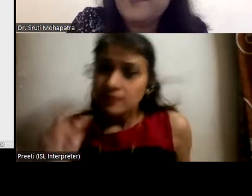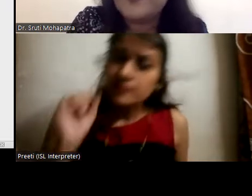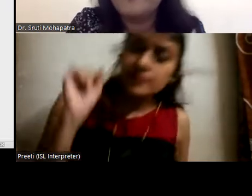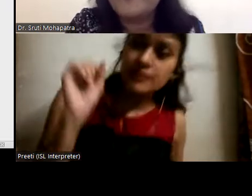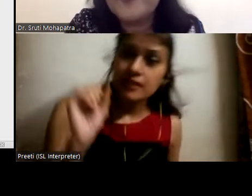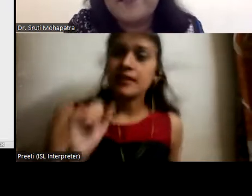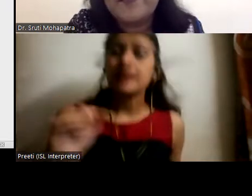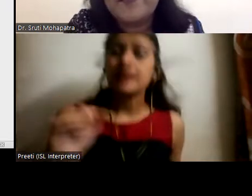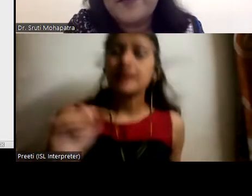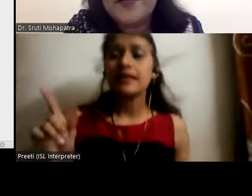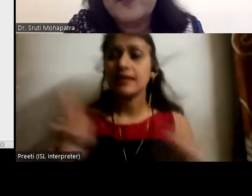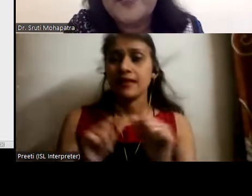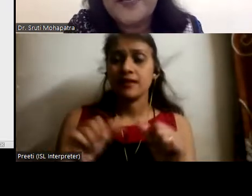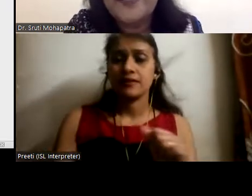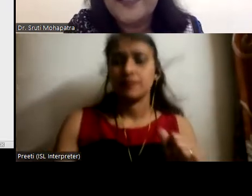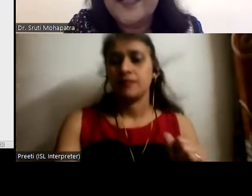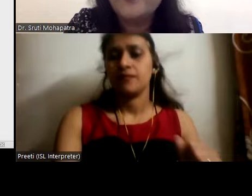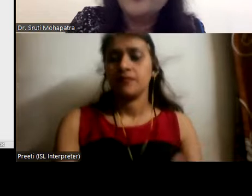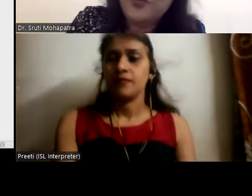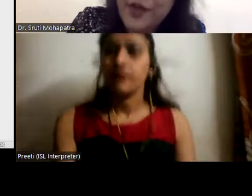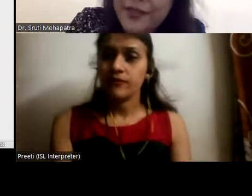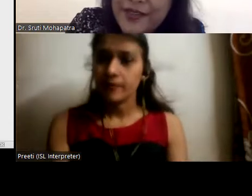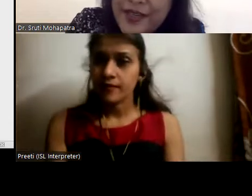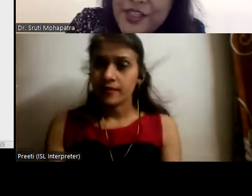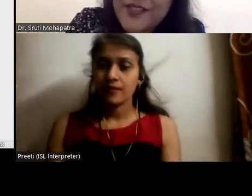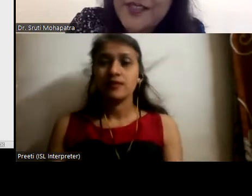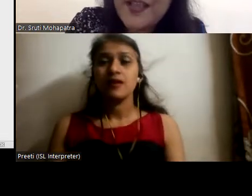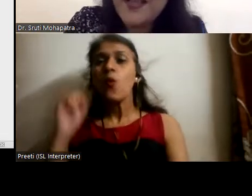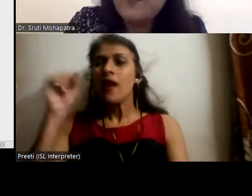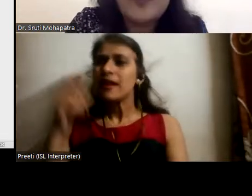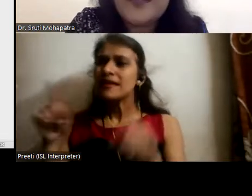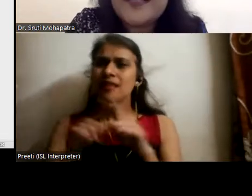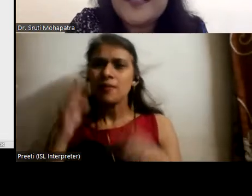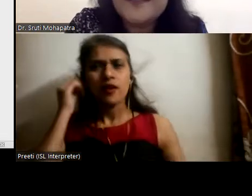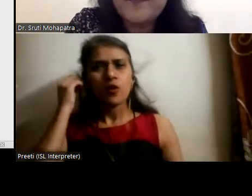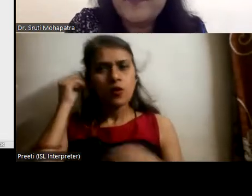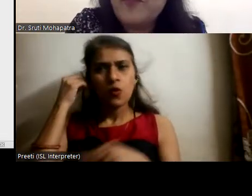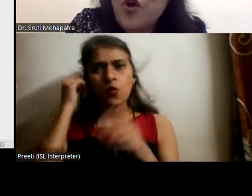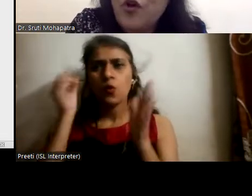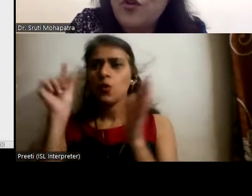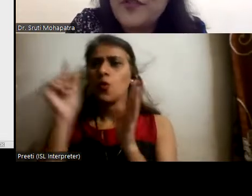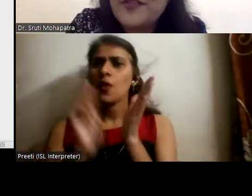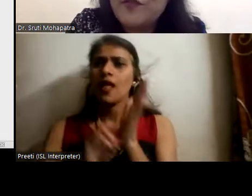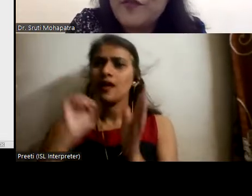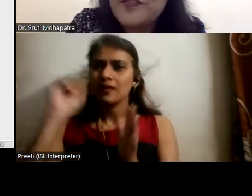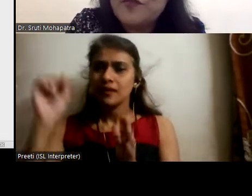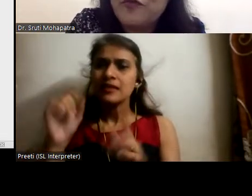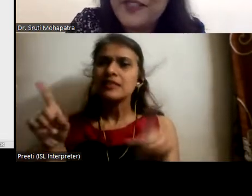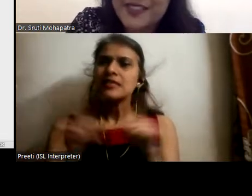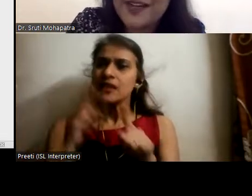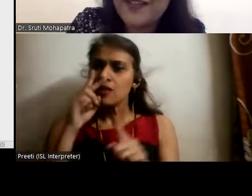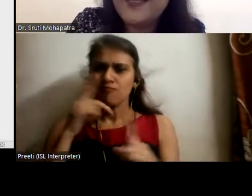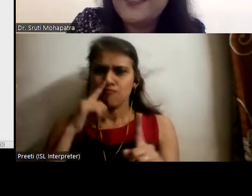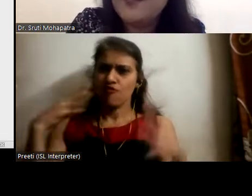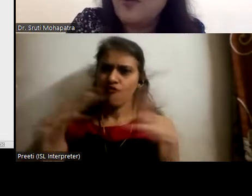Beijing Plus 5 seminar was held in the United Nations. What was this? We all know that the women's